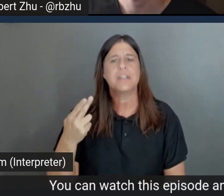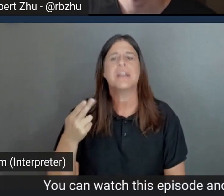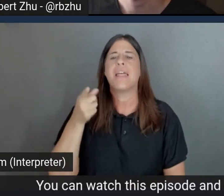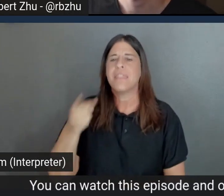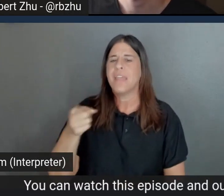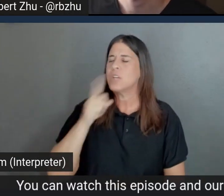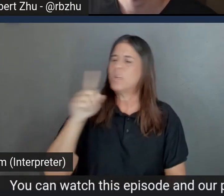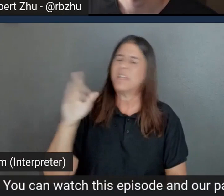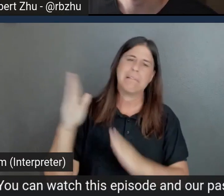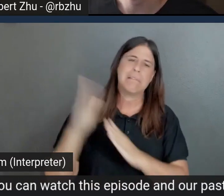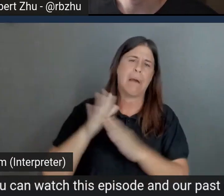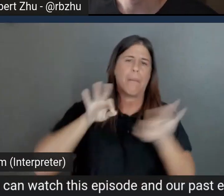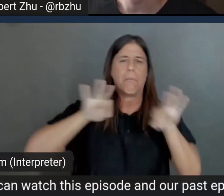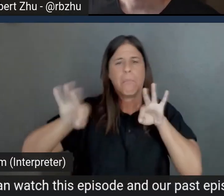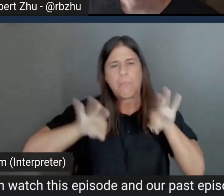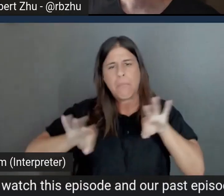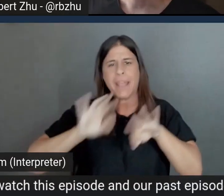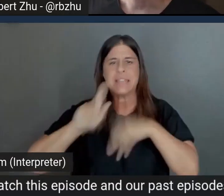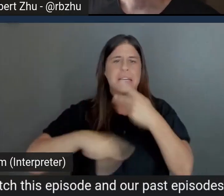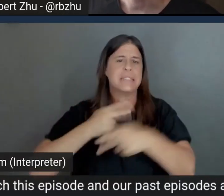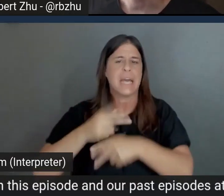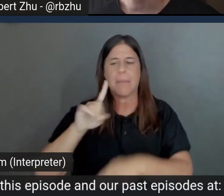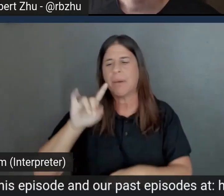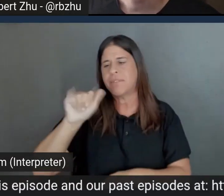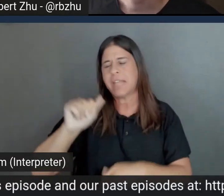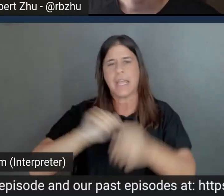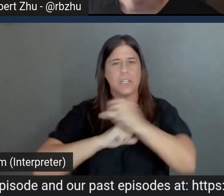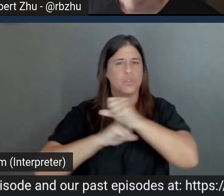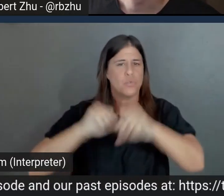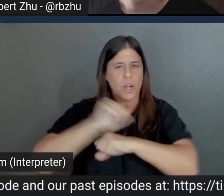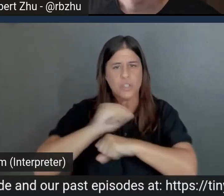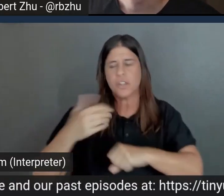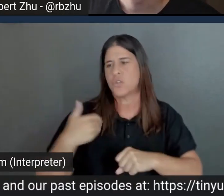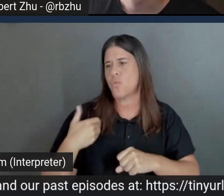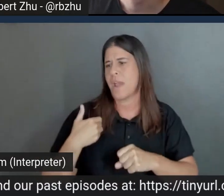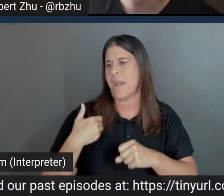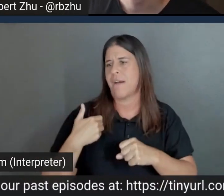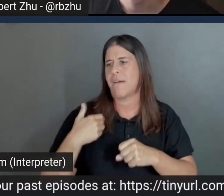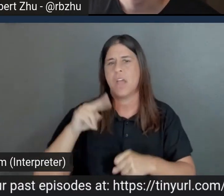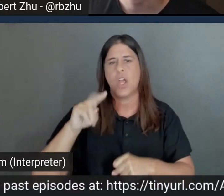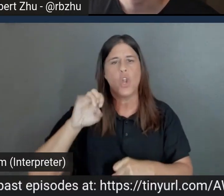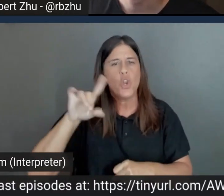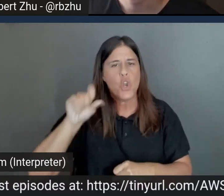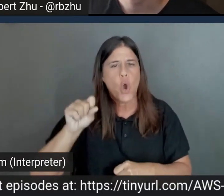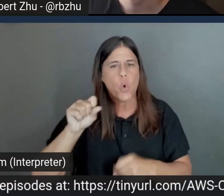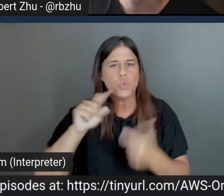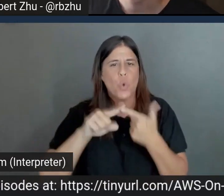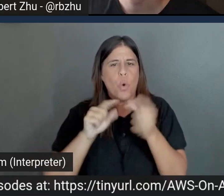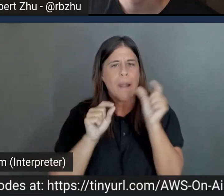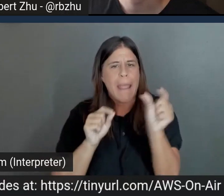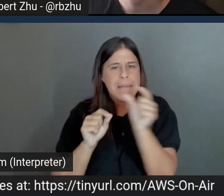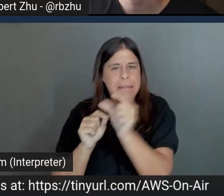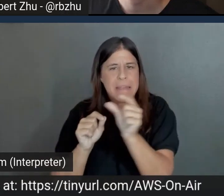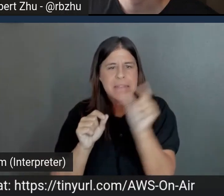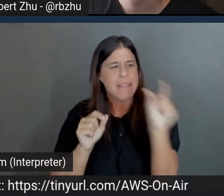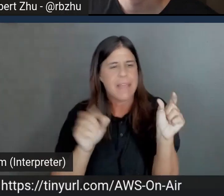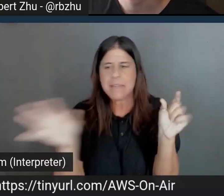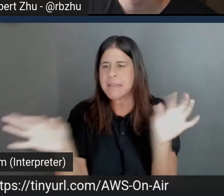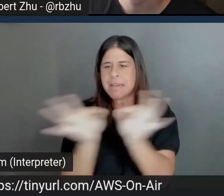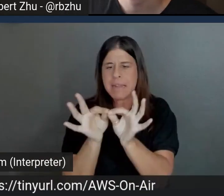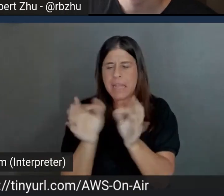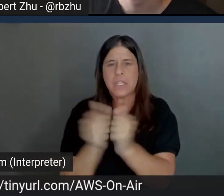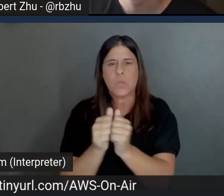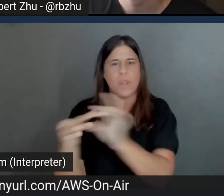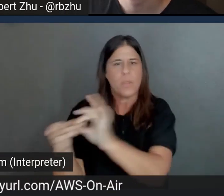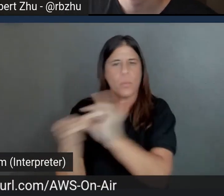highest level, it's a type of data structure where you have nodes or entities, and those are connected together with